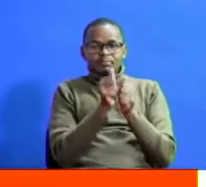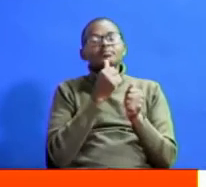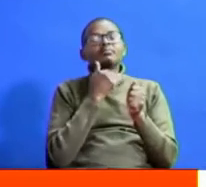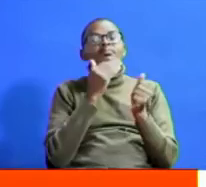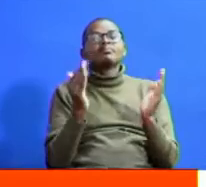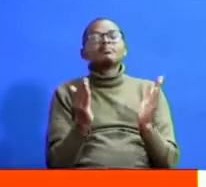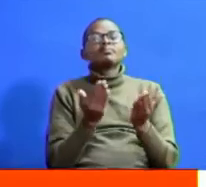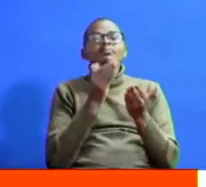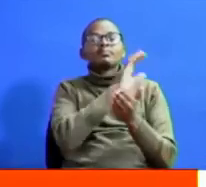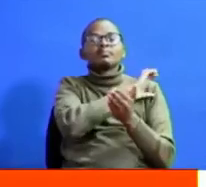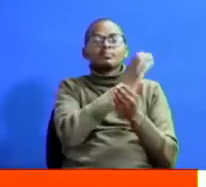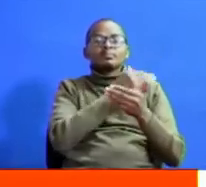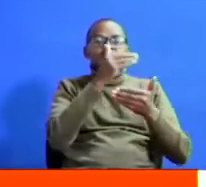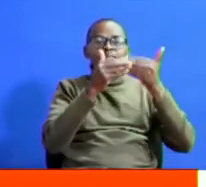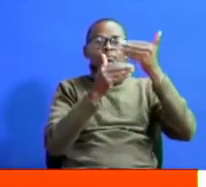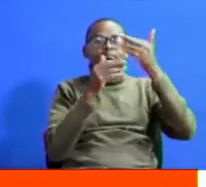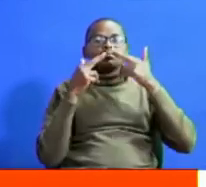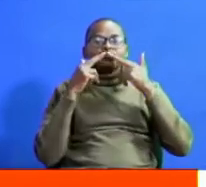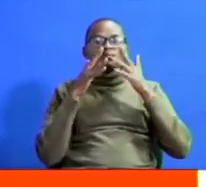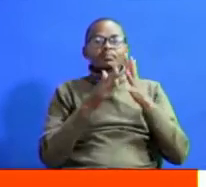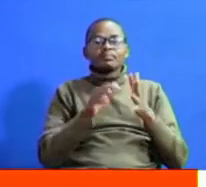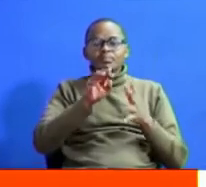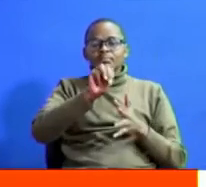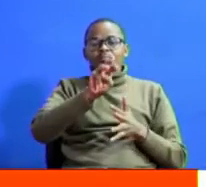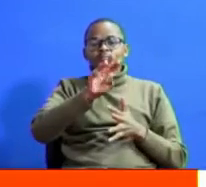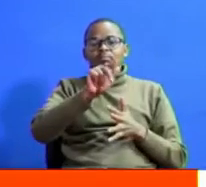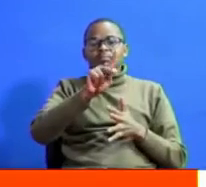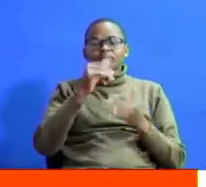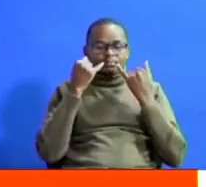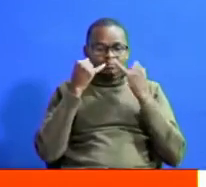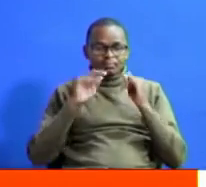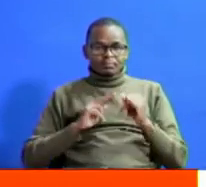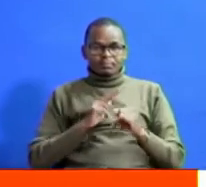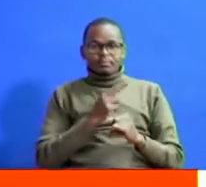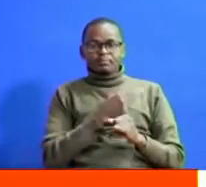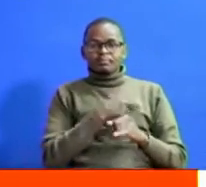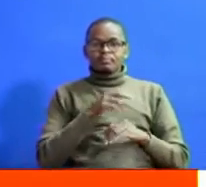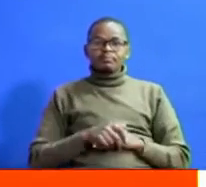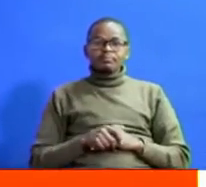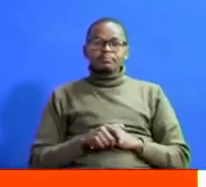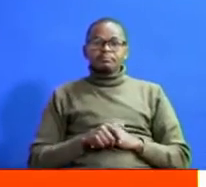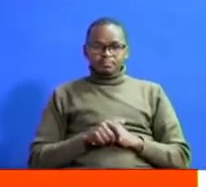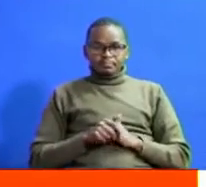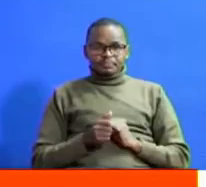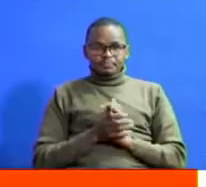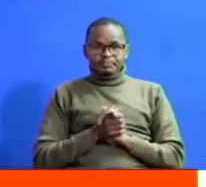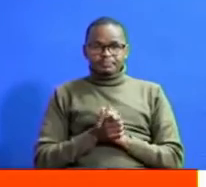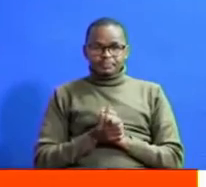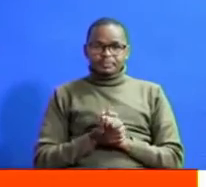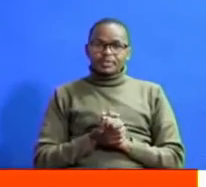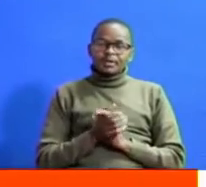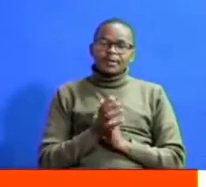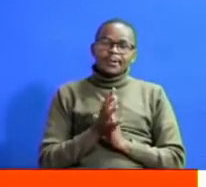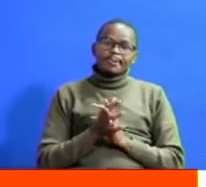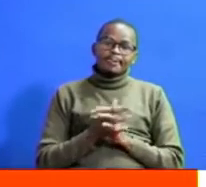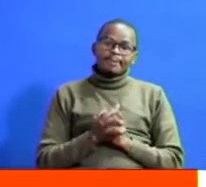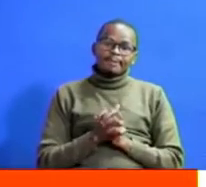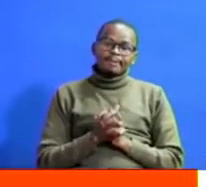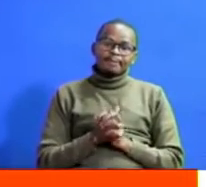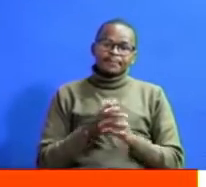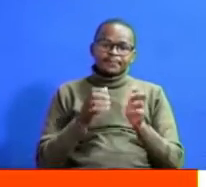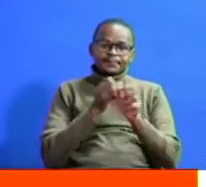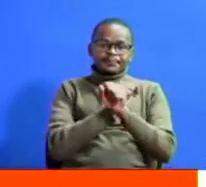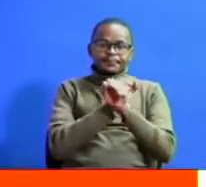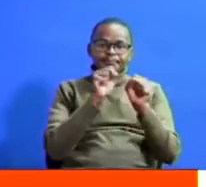enhance capacity building, as our reporter Mwaka Samuel now informs us. President